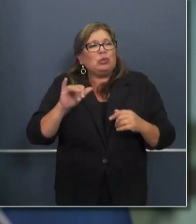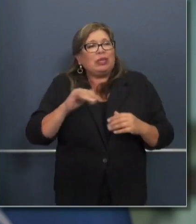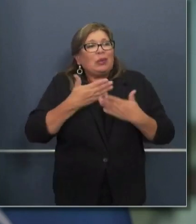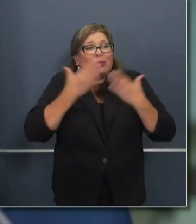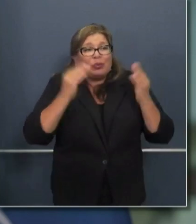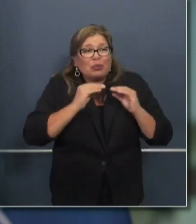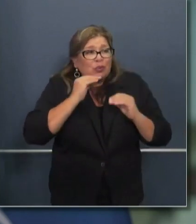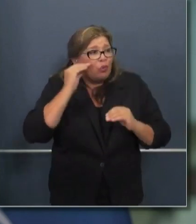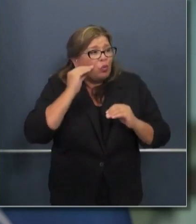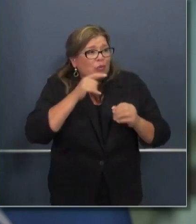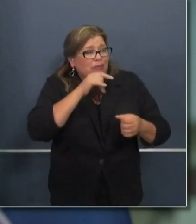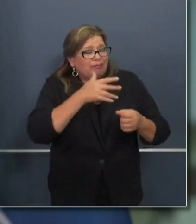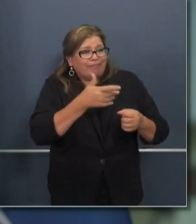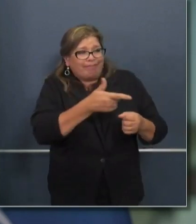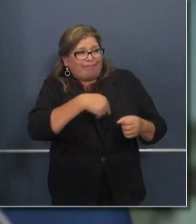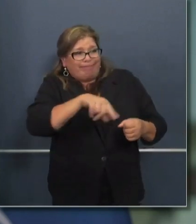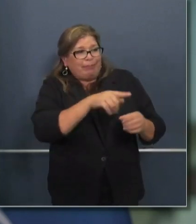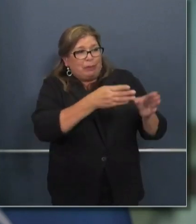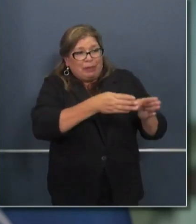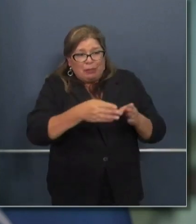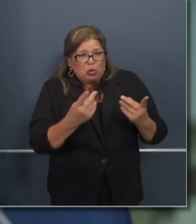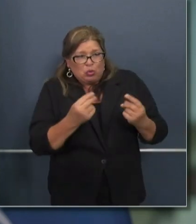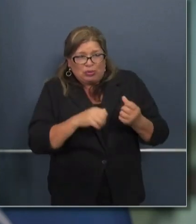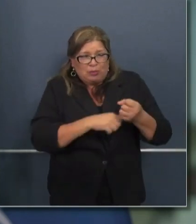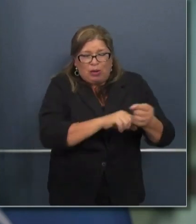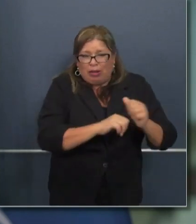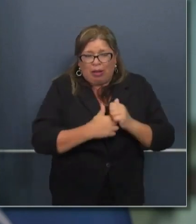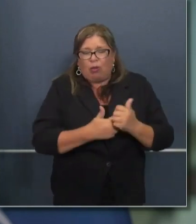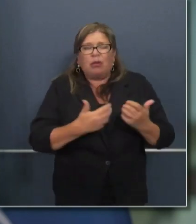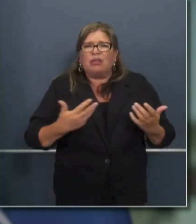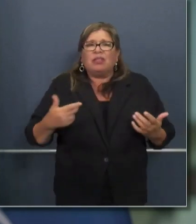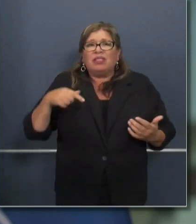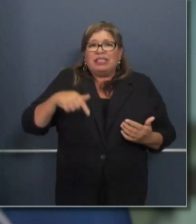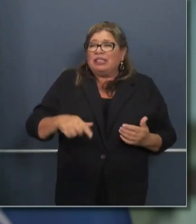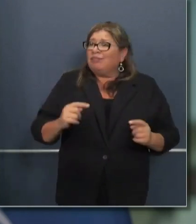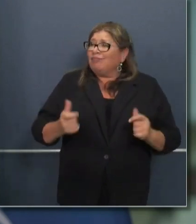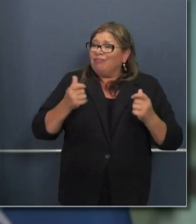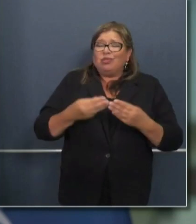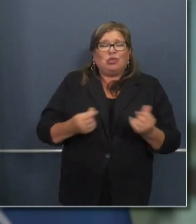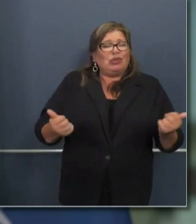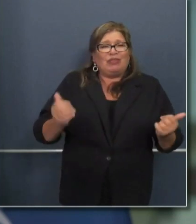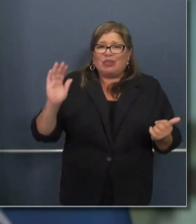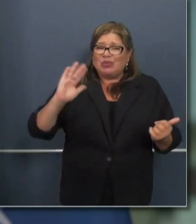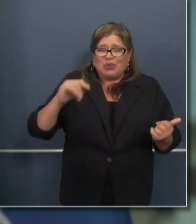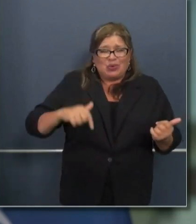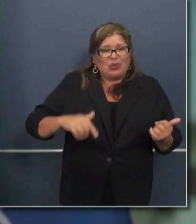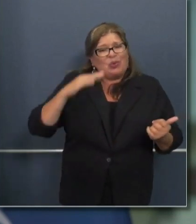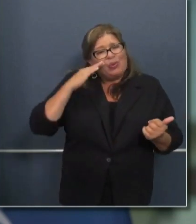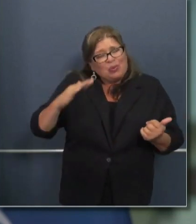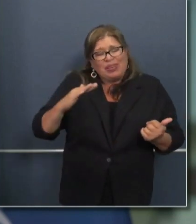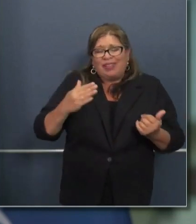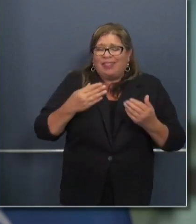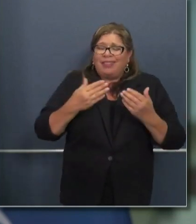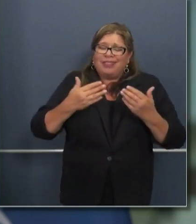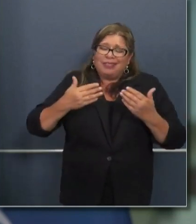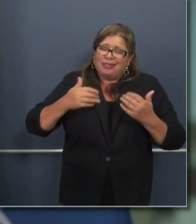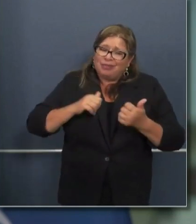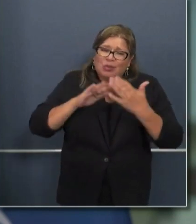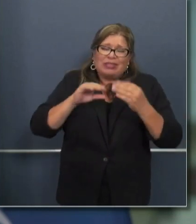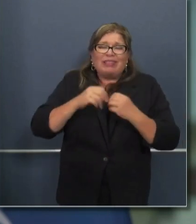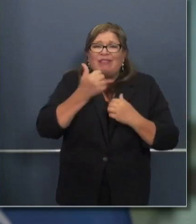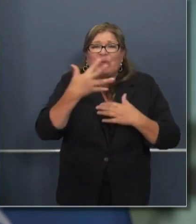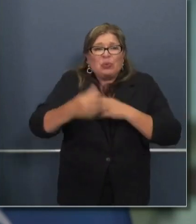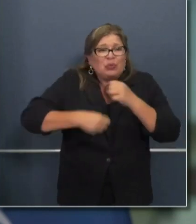housing. Again, work we have to do together over the course of the next few years. This is a multi-year framework. We're not solving for